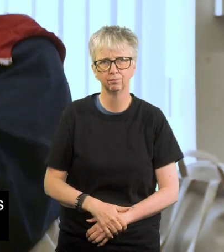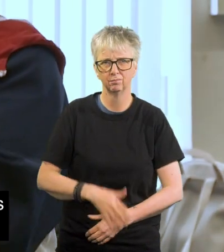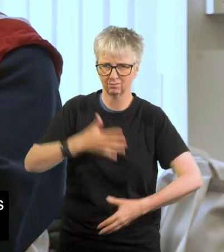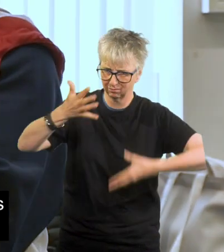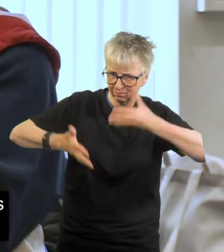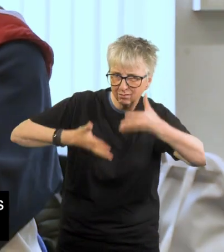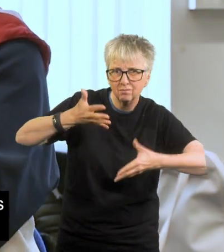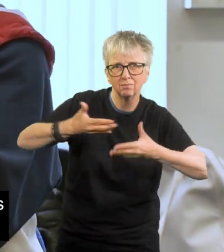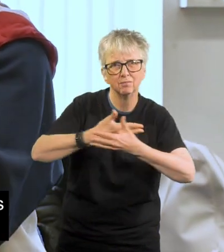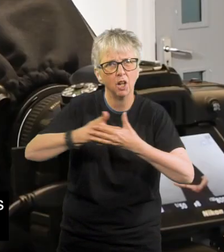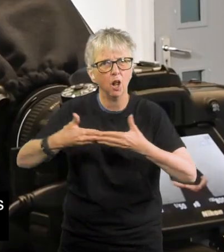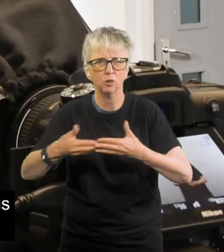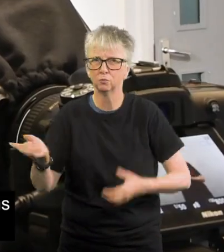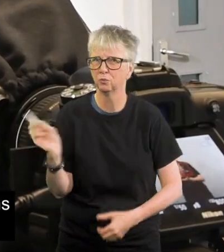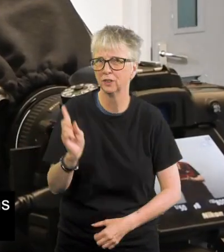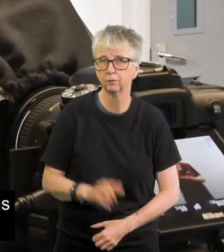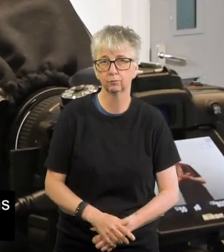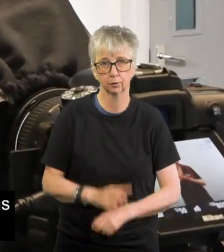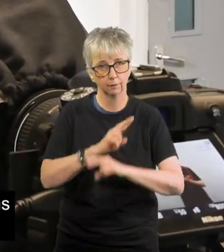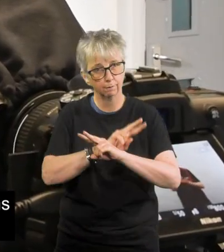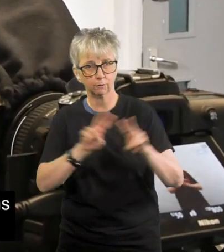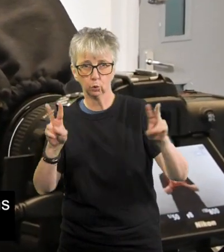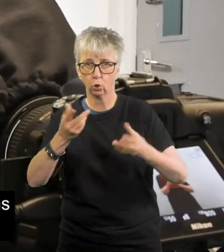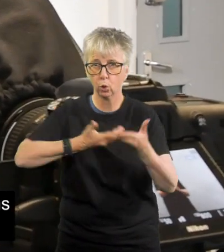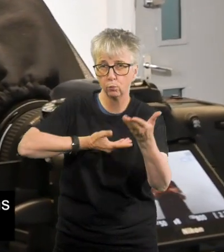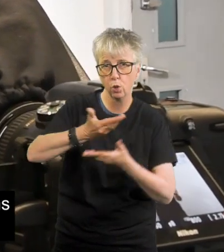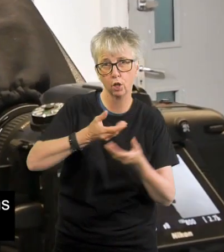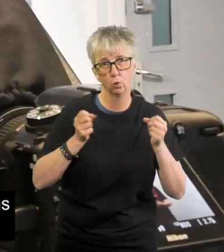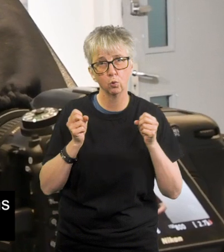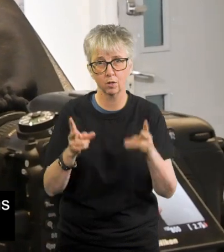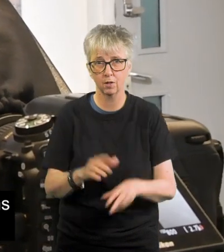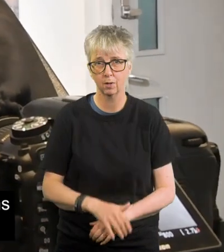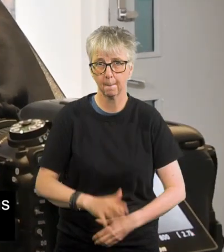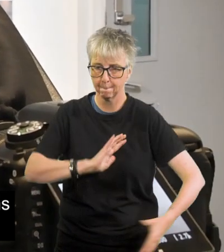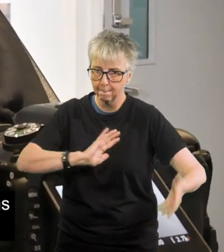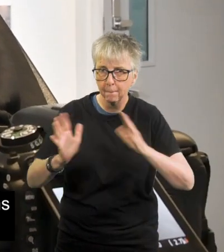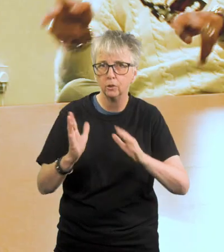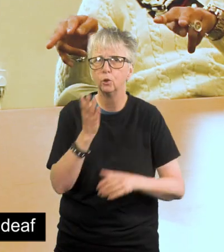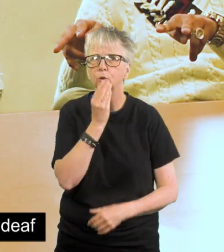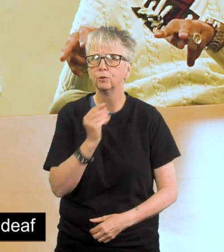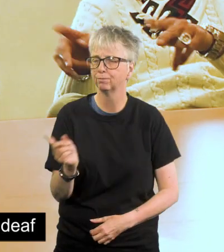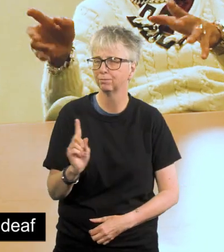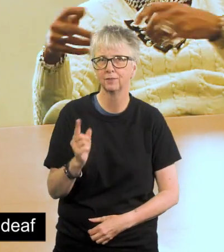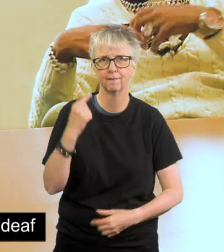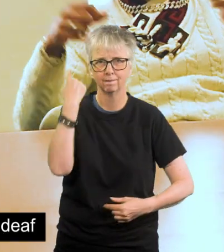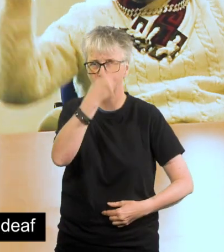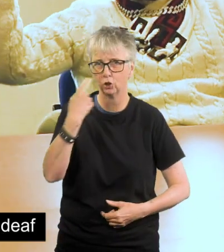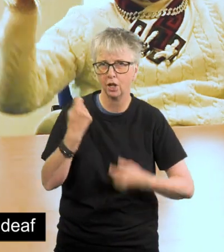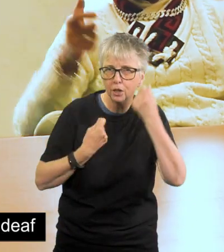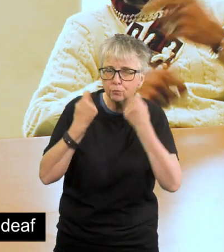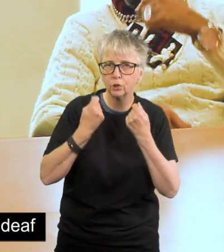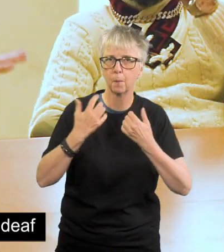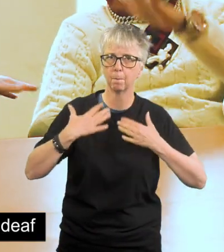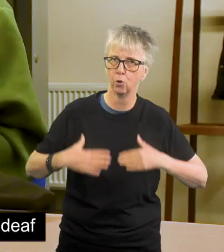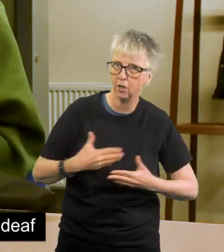means of communicating, using gestures, facial expressions, and body language. It is used mainly